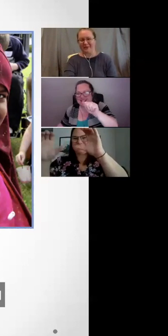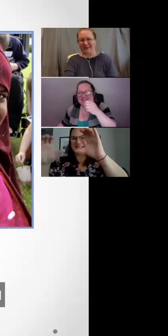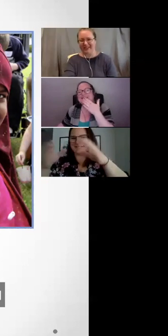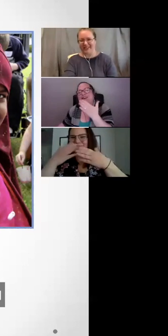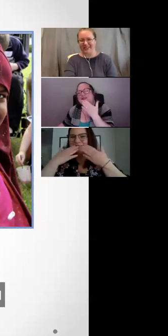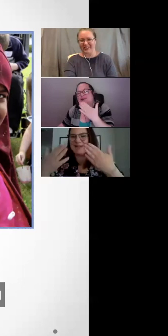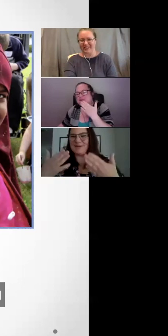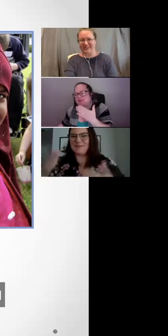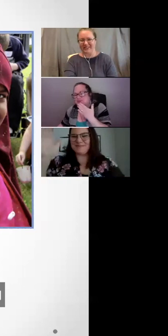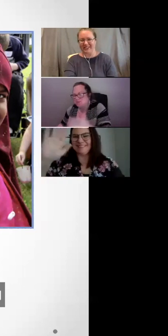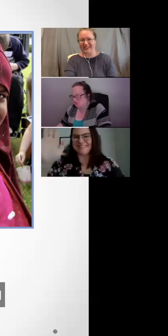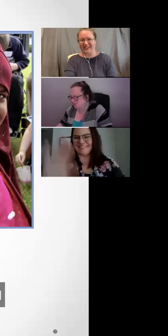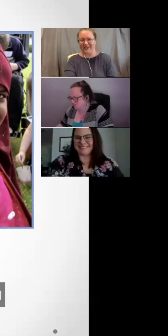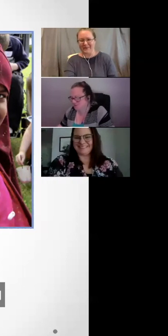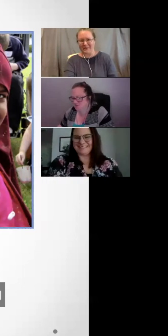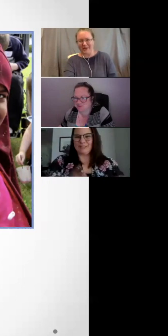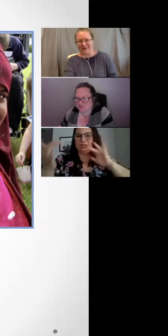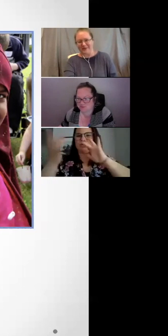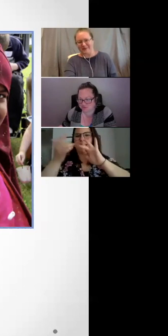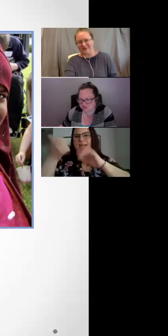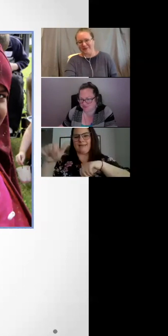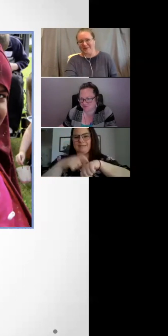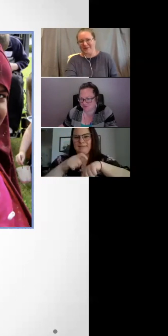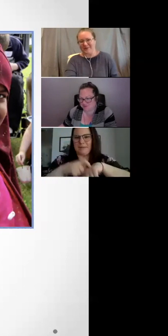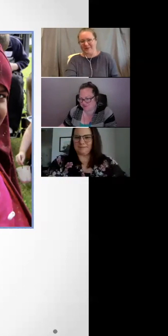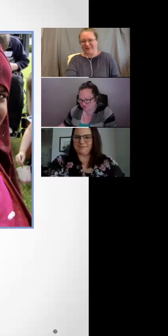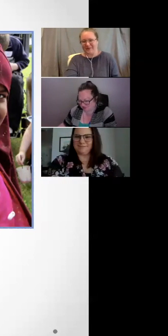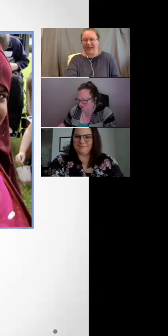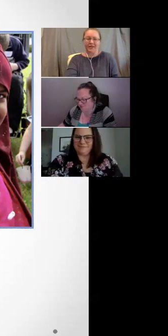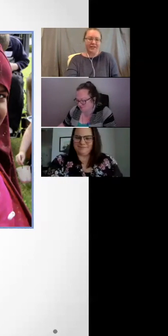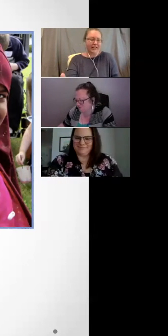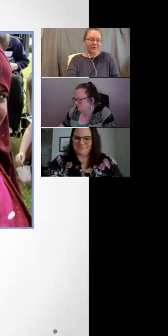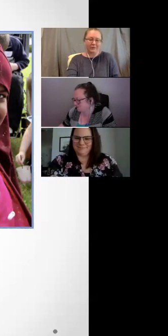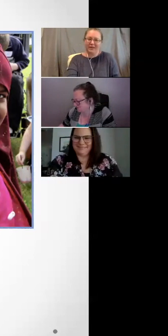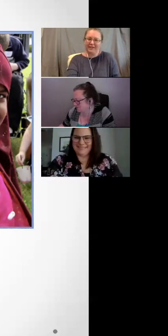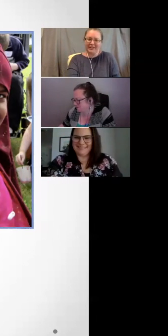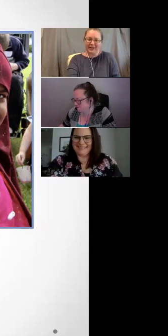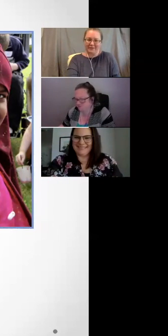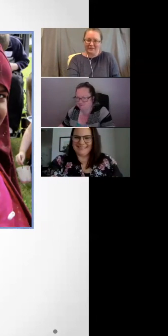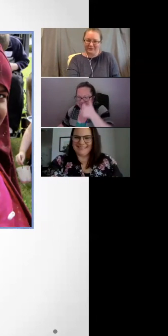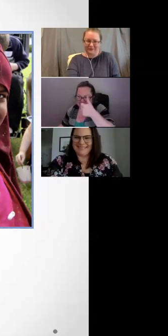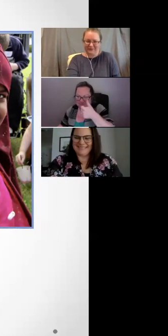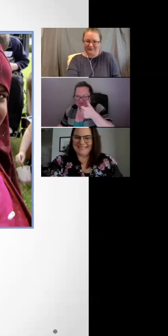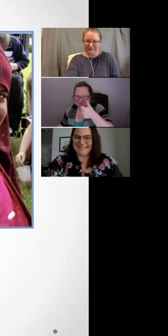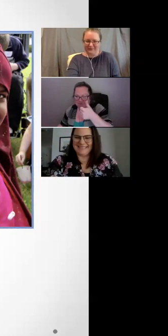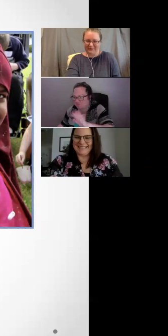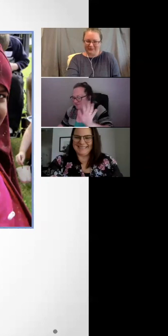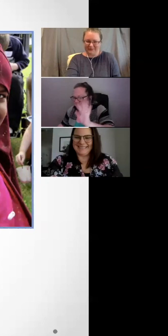Bye, everybody. Thanks so much. Take good care. Bye-bye. And connect with me anytime.